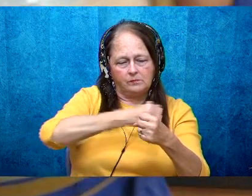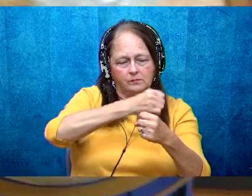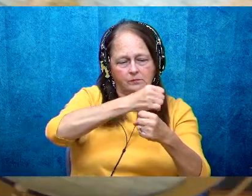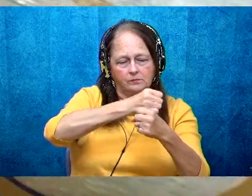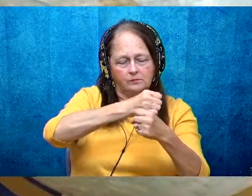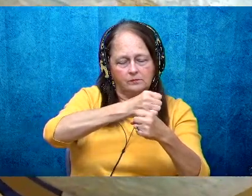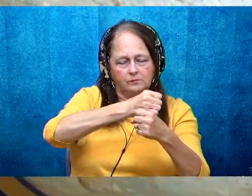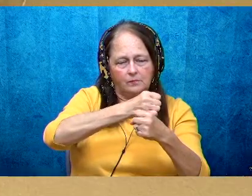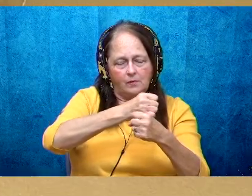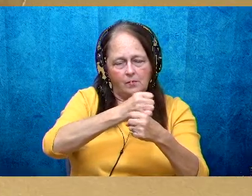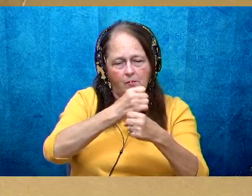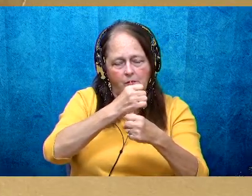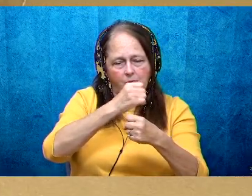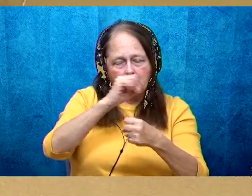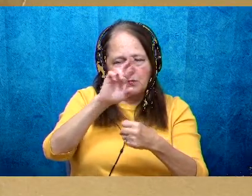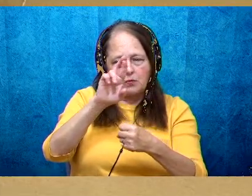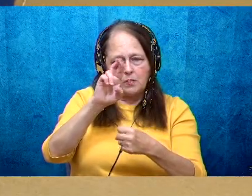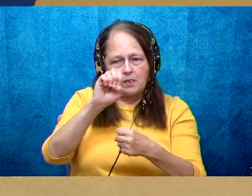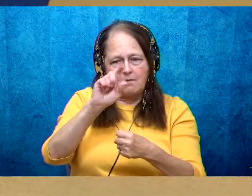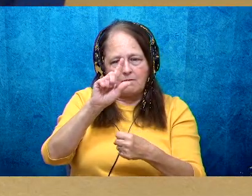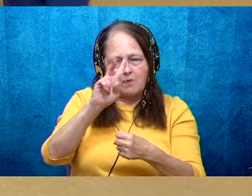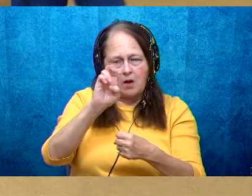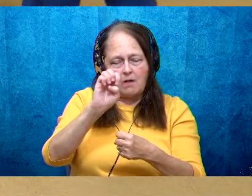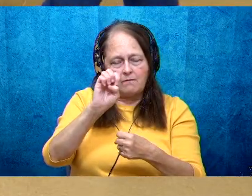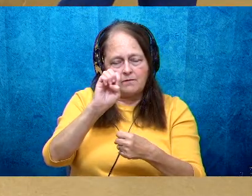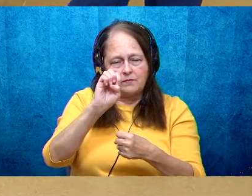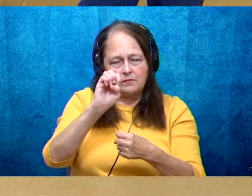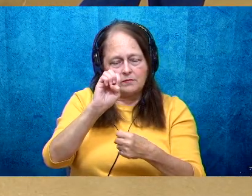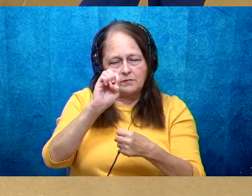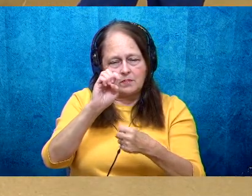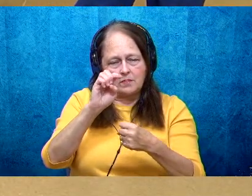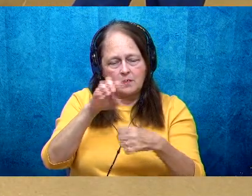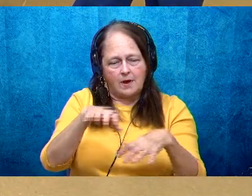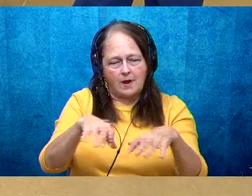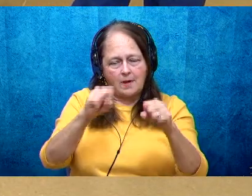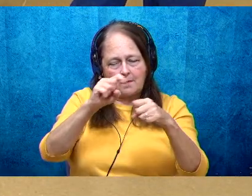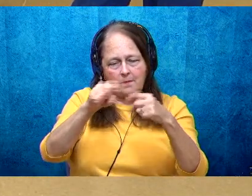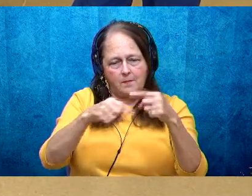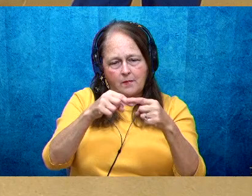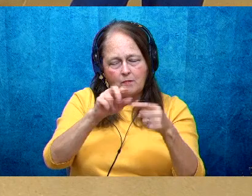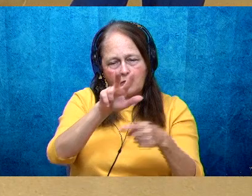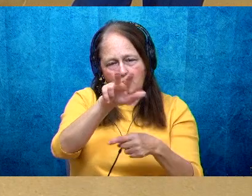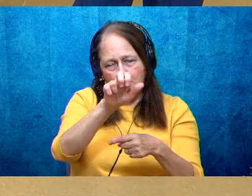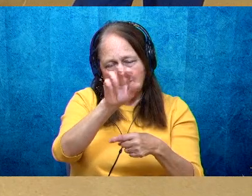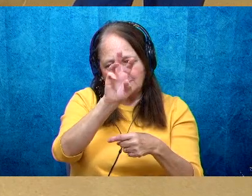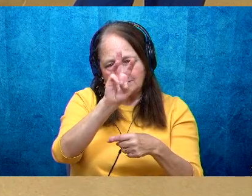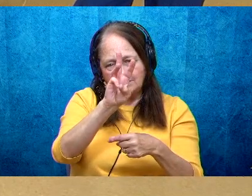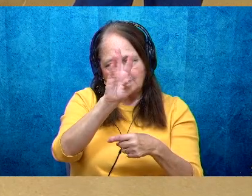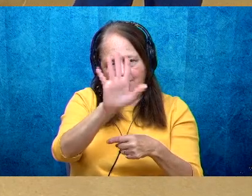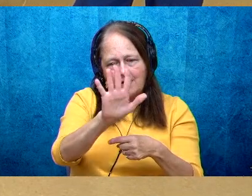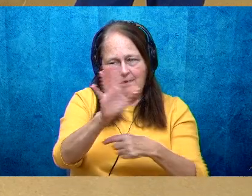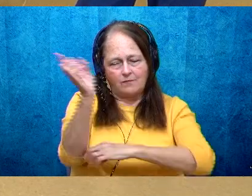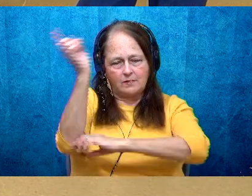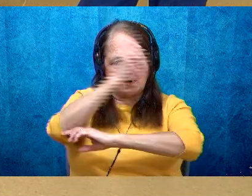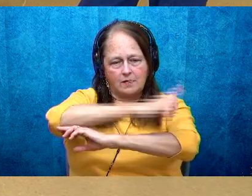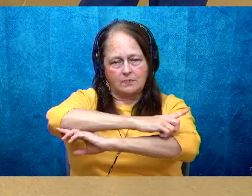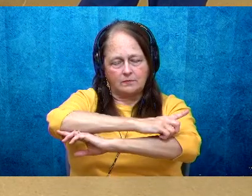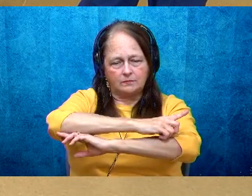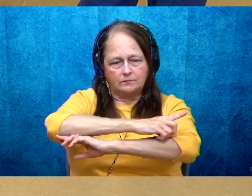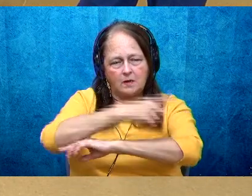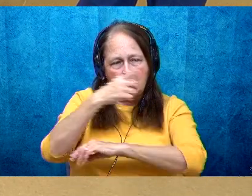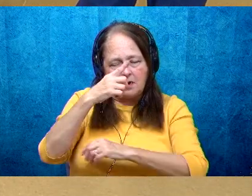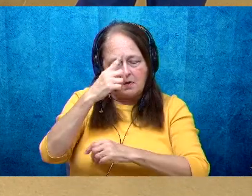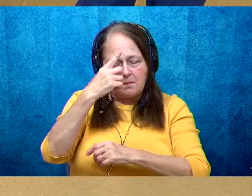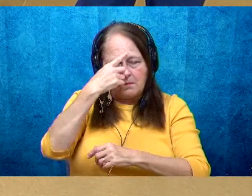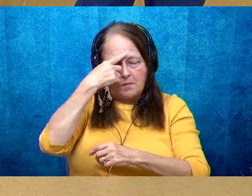to revolve around the sun takes about 365 days. I say about